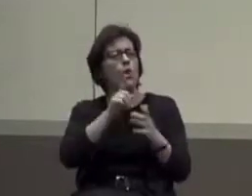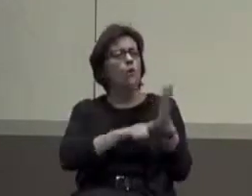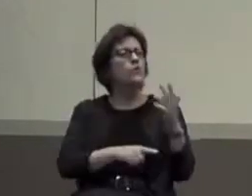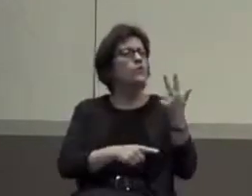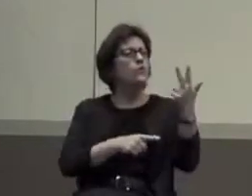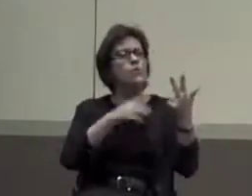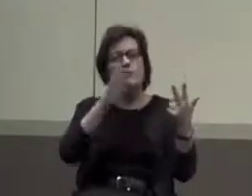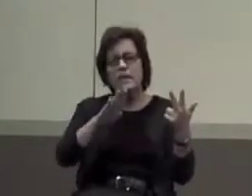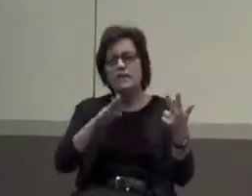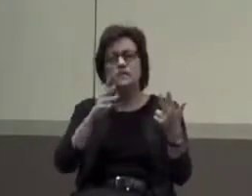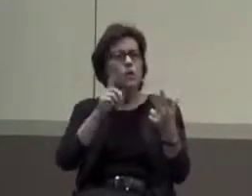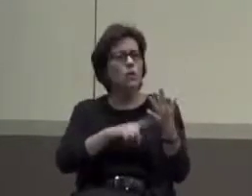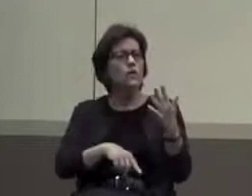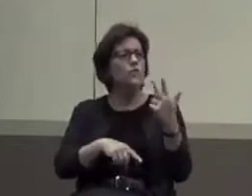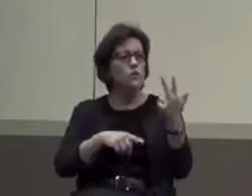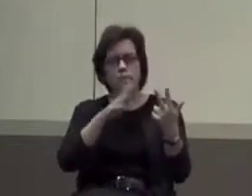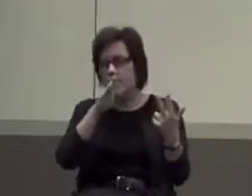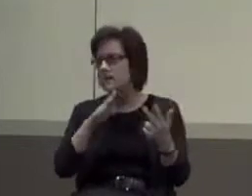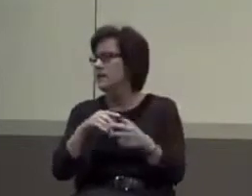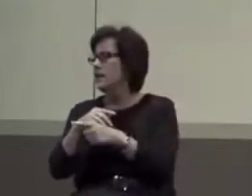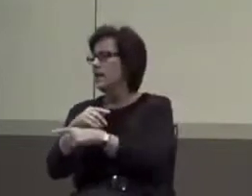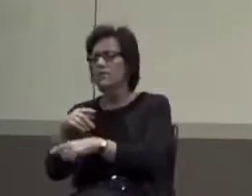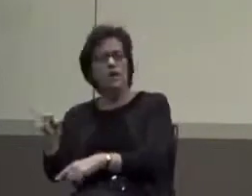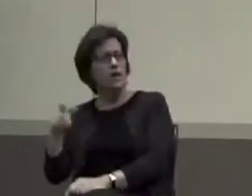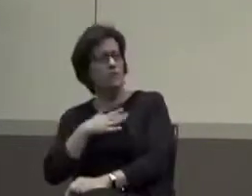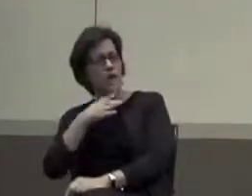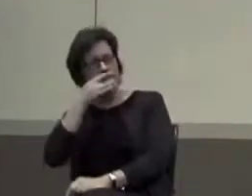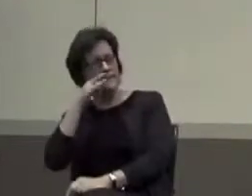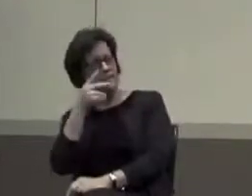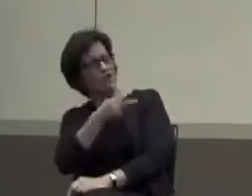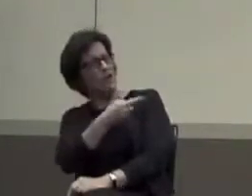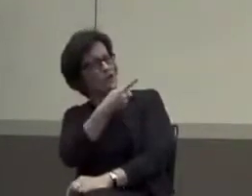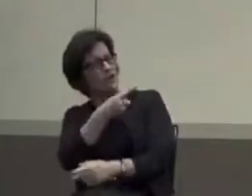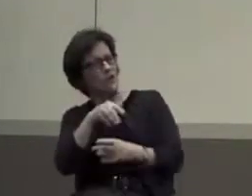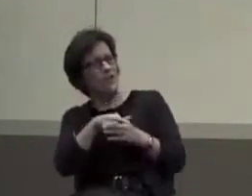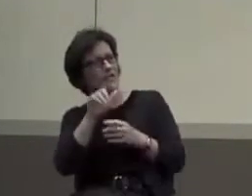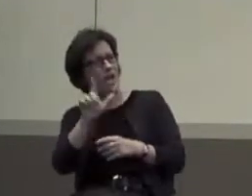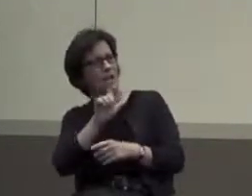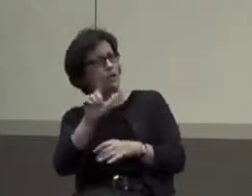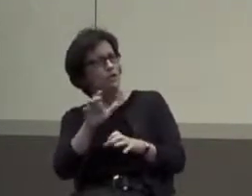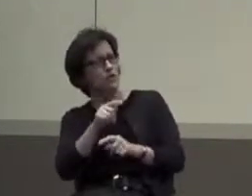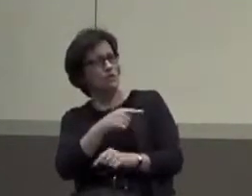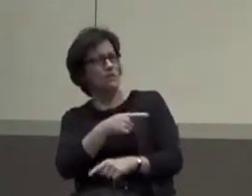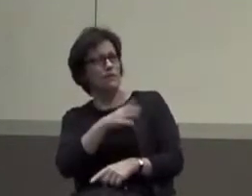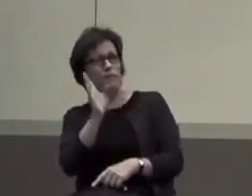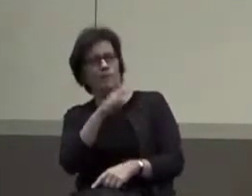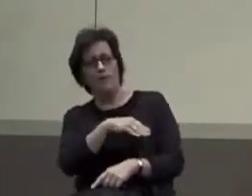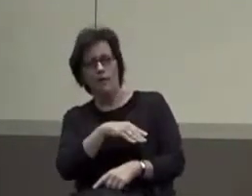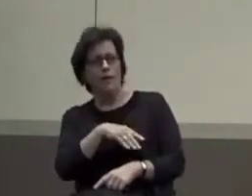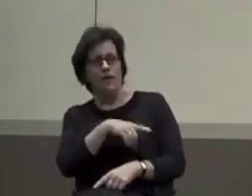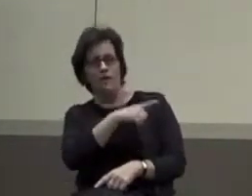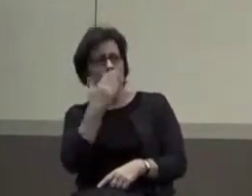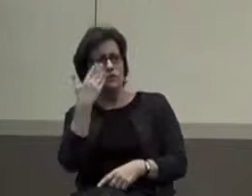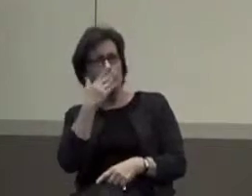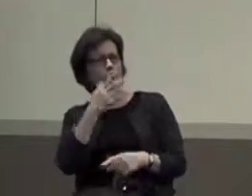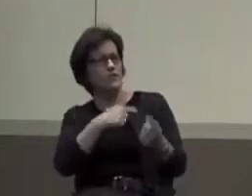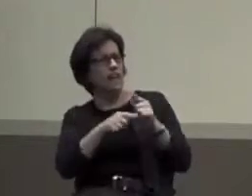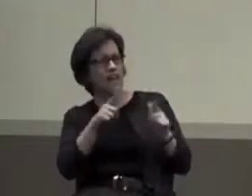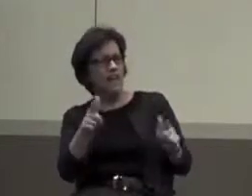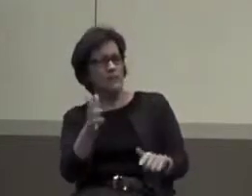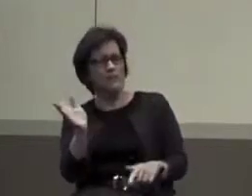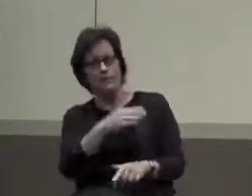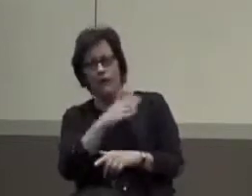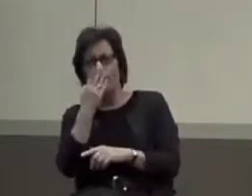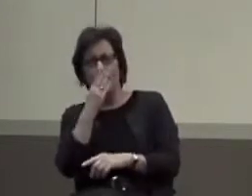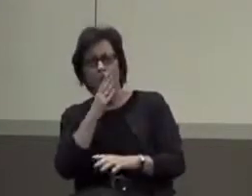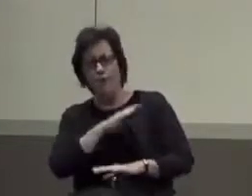like, she doesn't know sign language, you know. And they were so lucky that she didn't know sign language. But I'm thinking, what a negative. It's supposed to be a